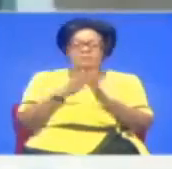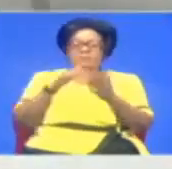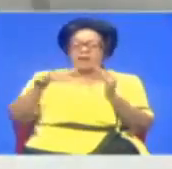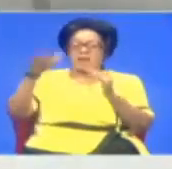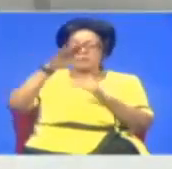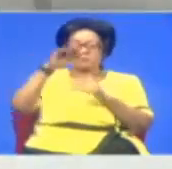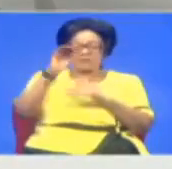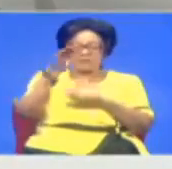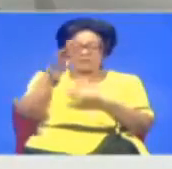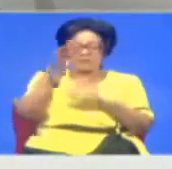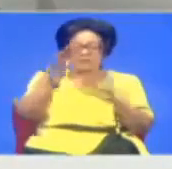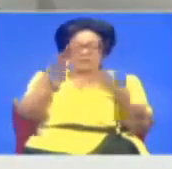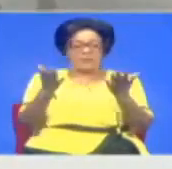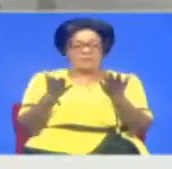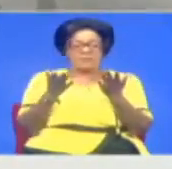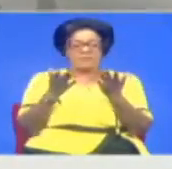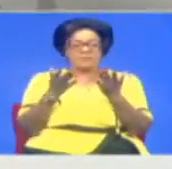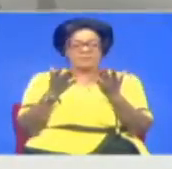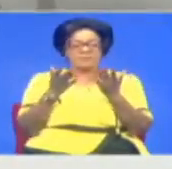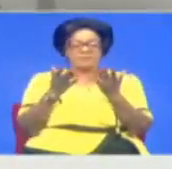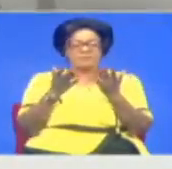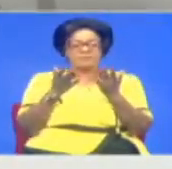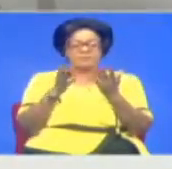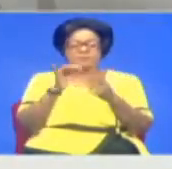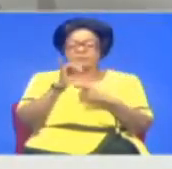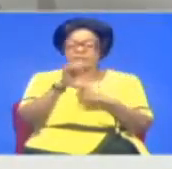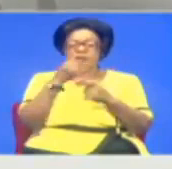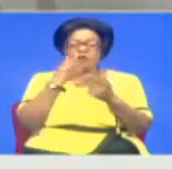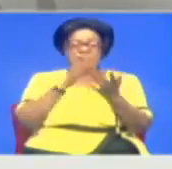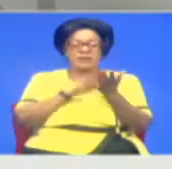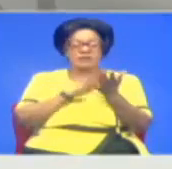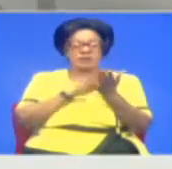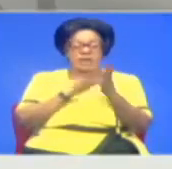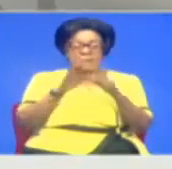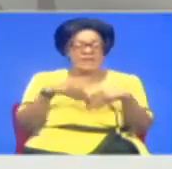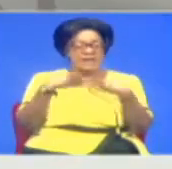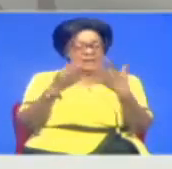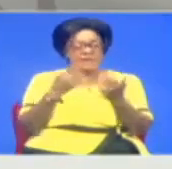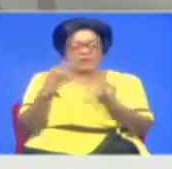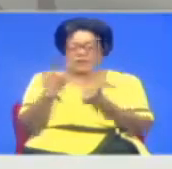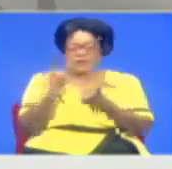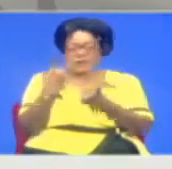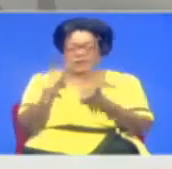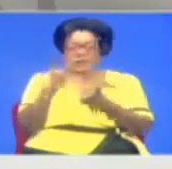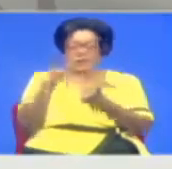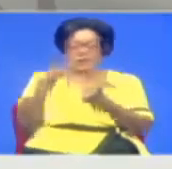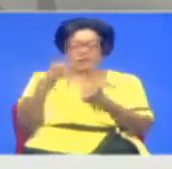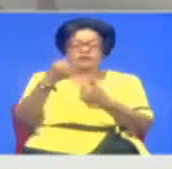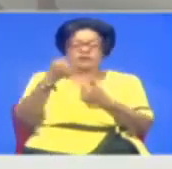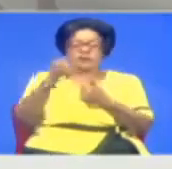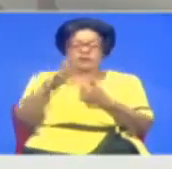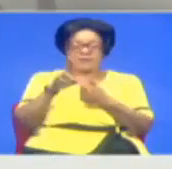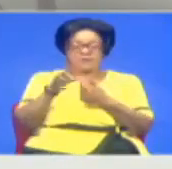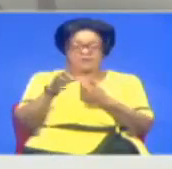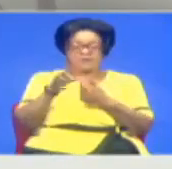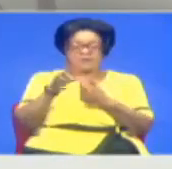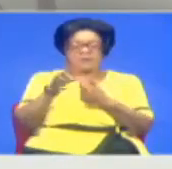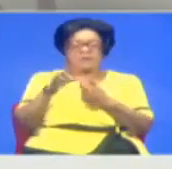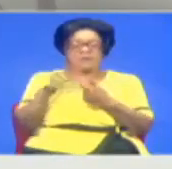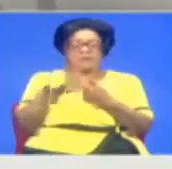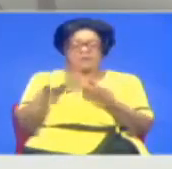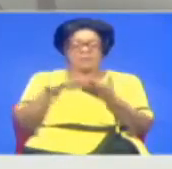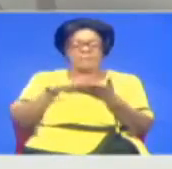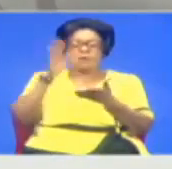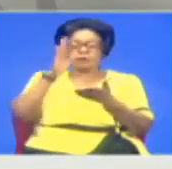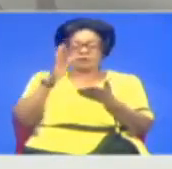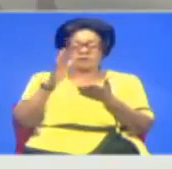the first in line. This recommendation has only been given by the MHRA following the most